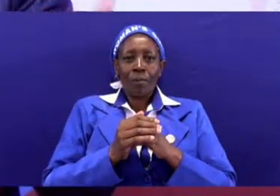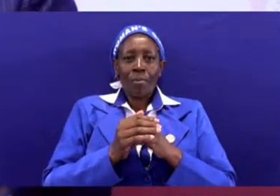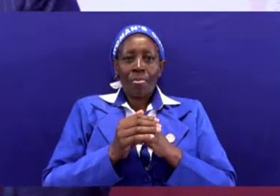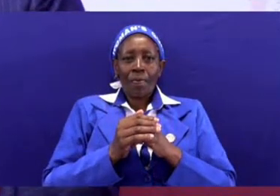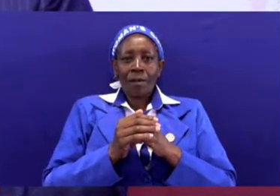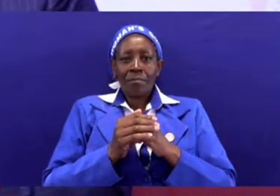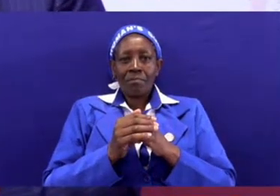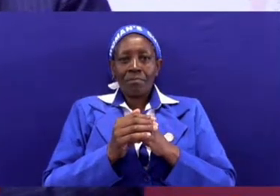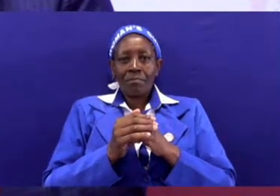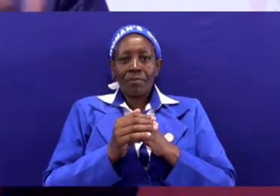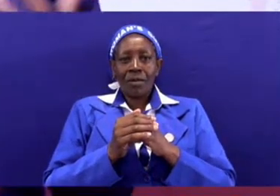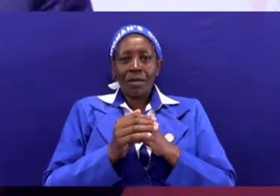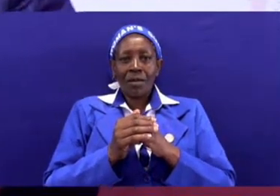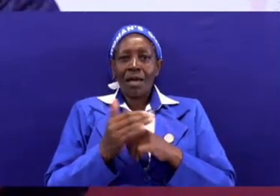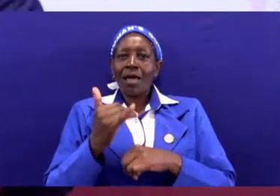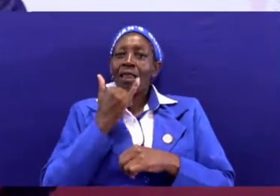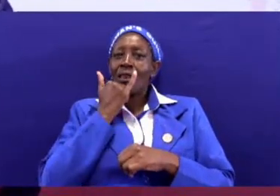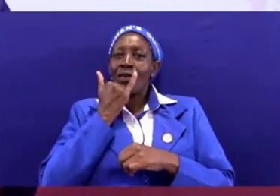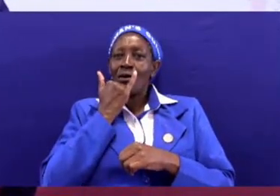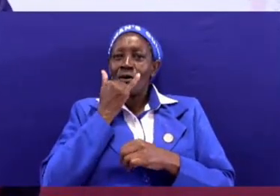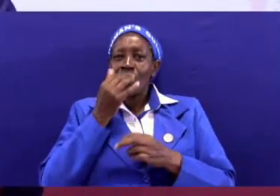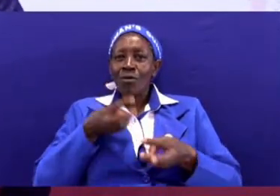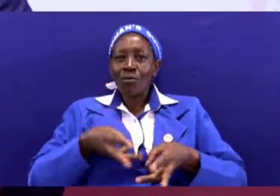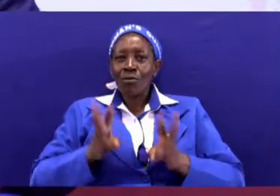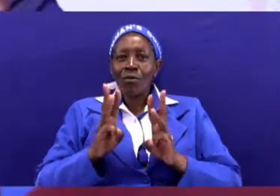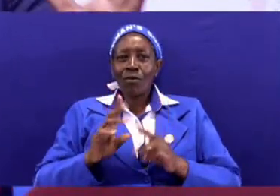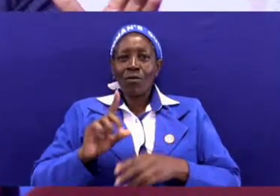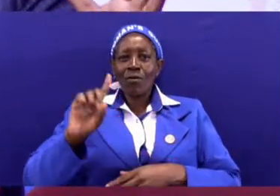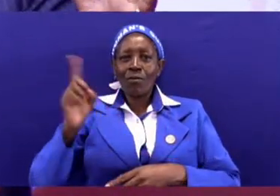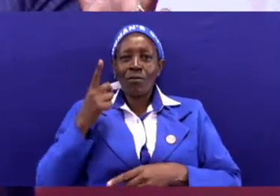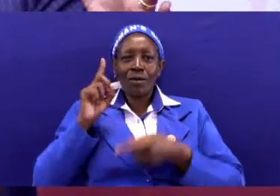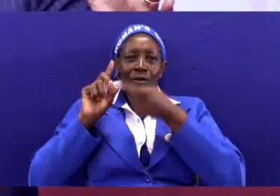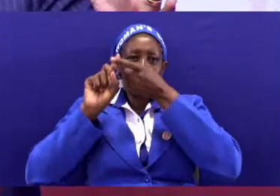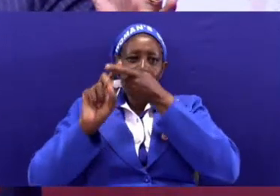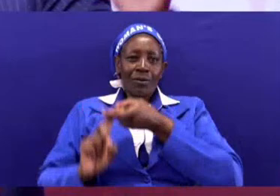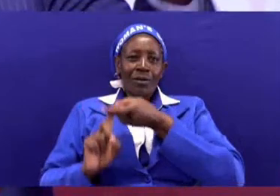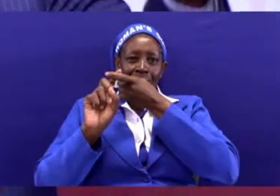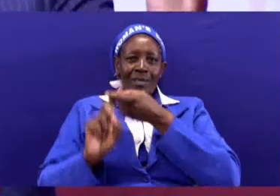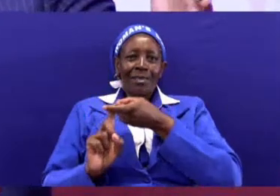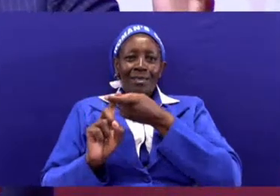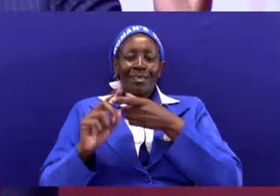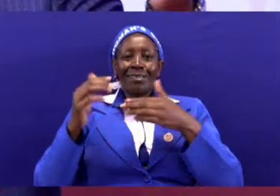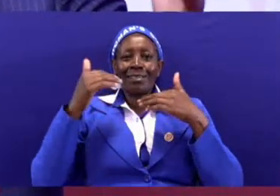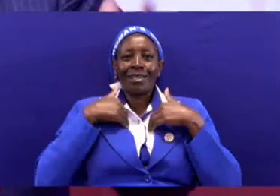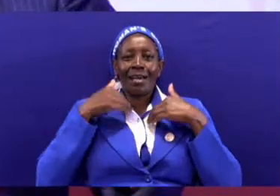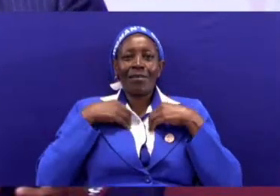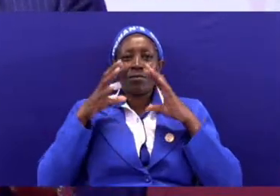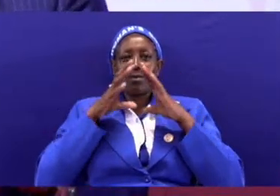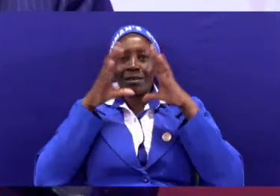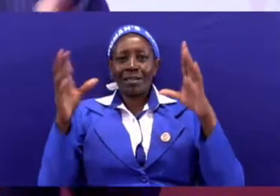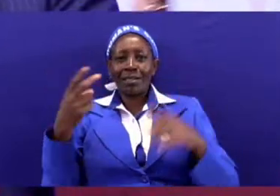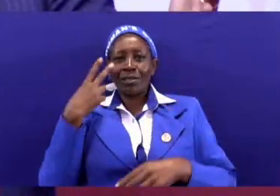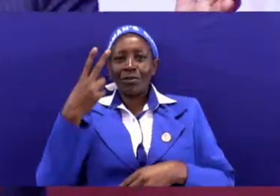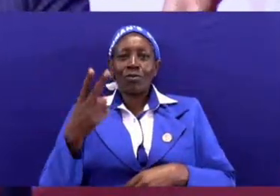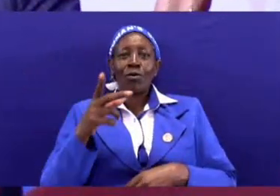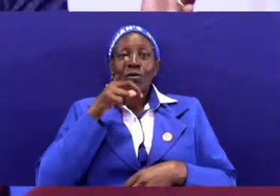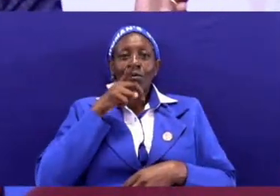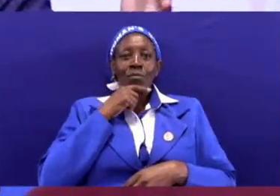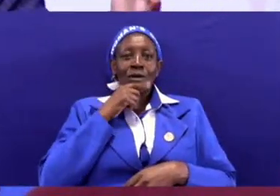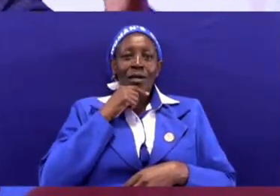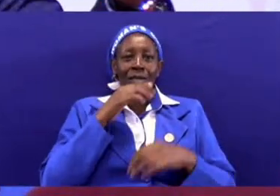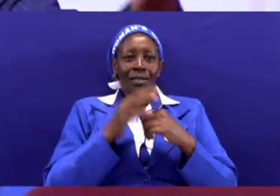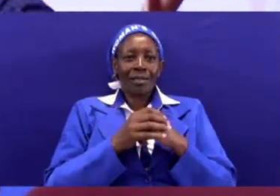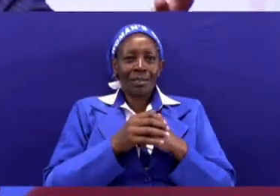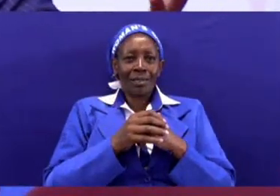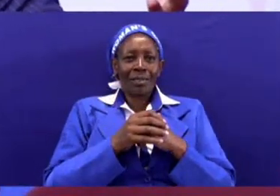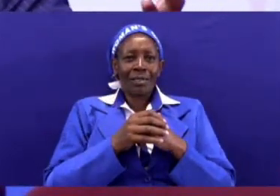the wrong models of ministry. The first I find in the book of 1 Corinthians, you have these great two men of God, Paul and Apollos, and